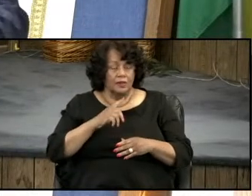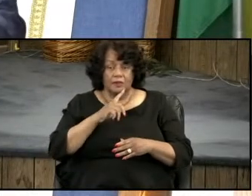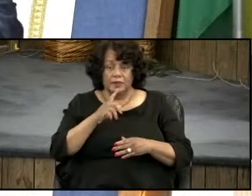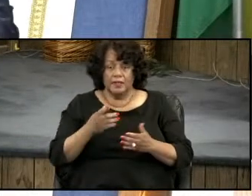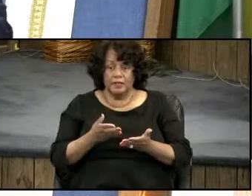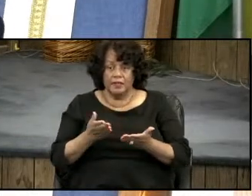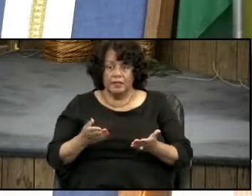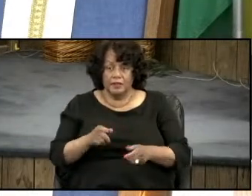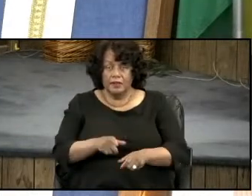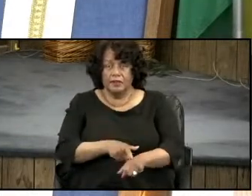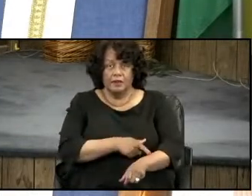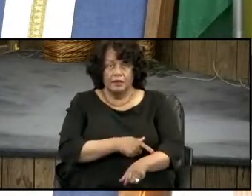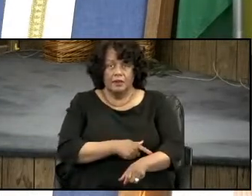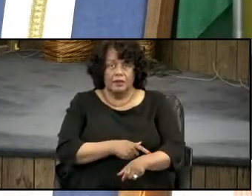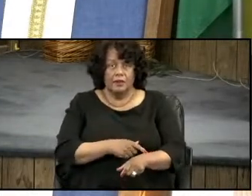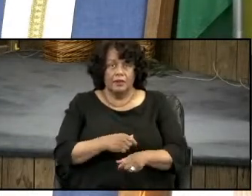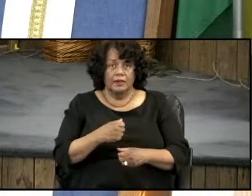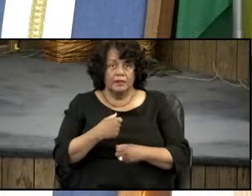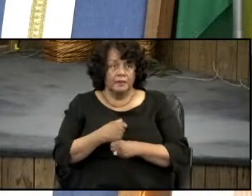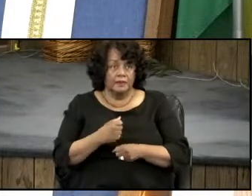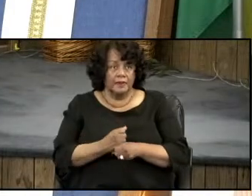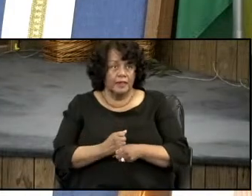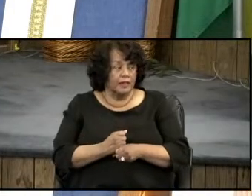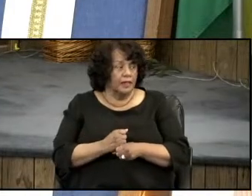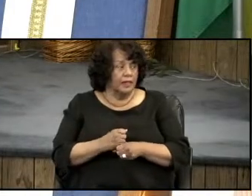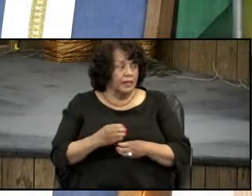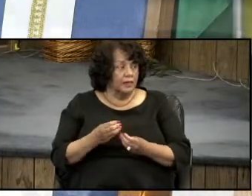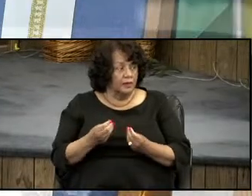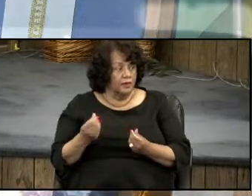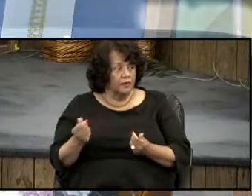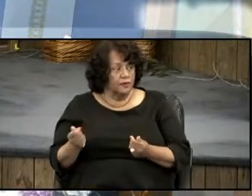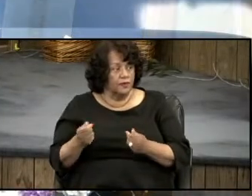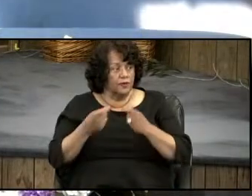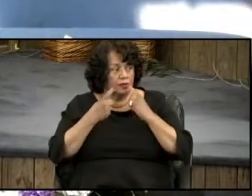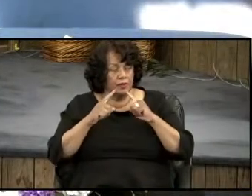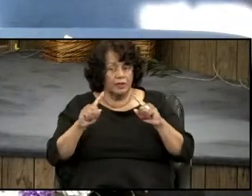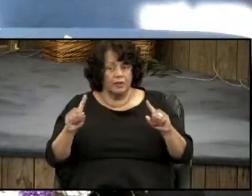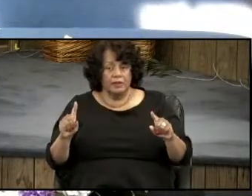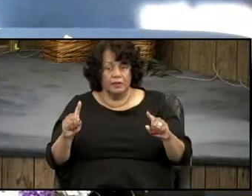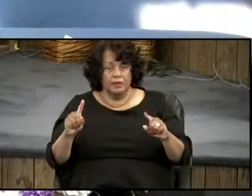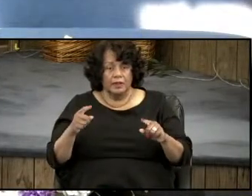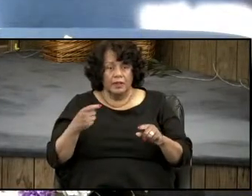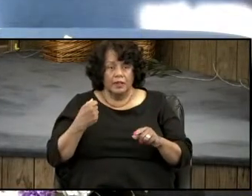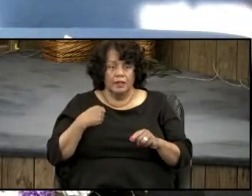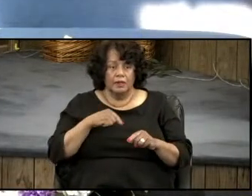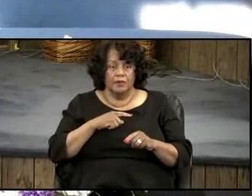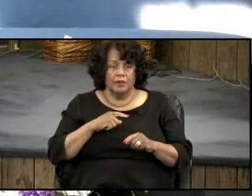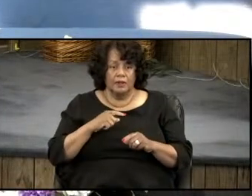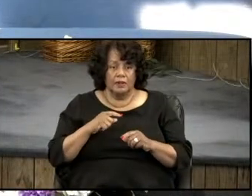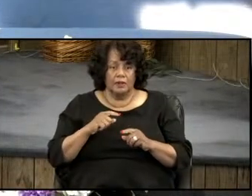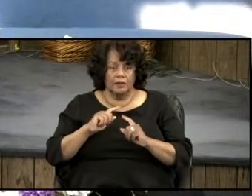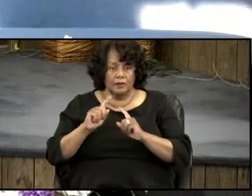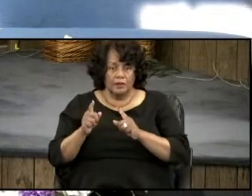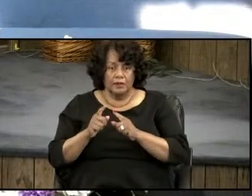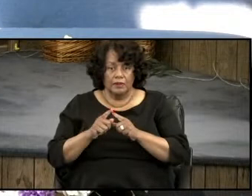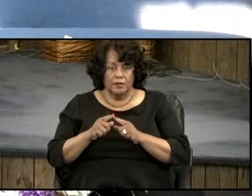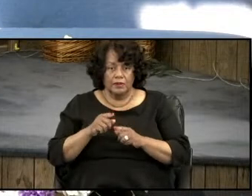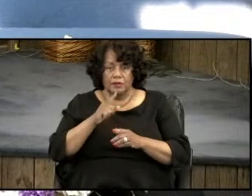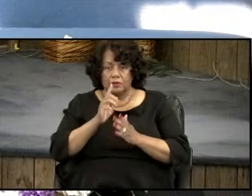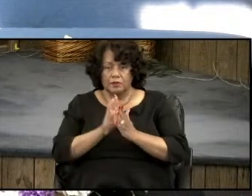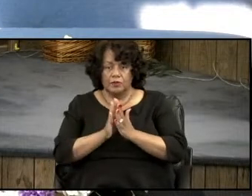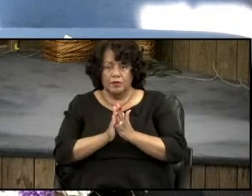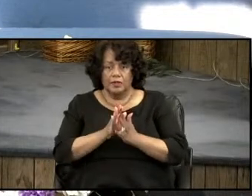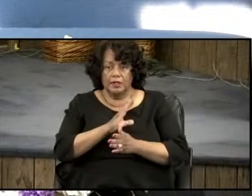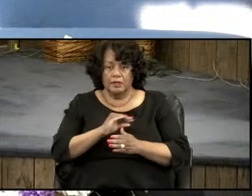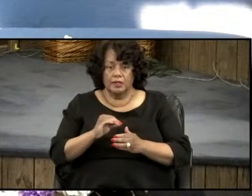want to make a couple of announcements, and we'll get back to praise and worship. The first thing